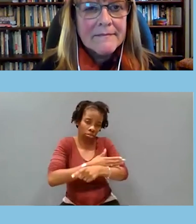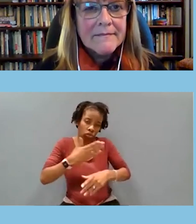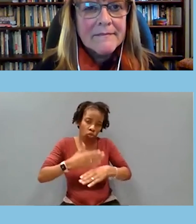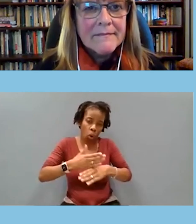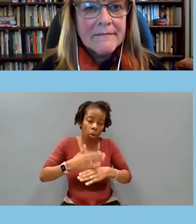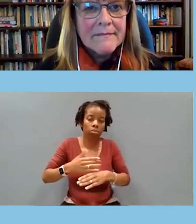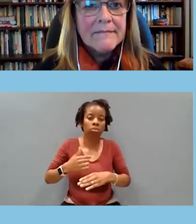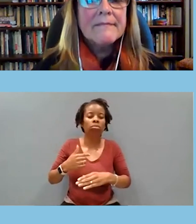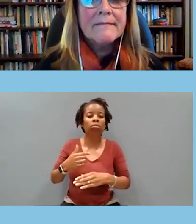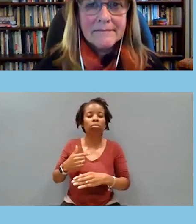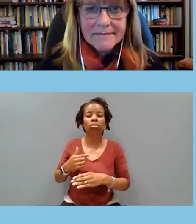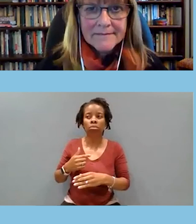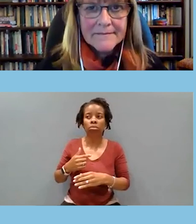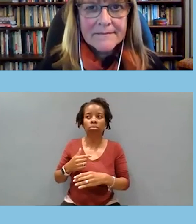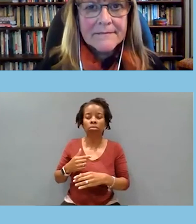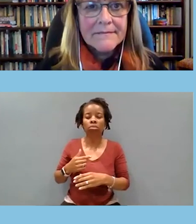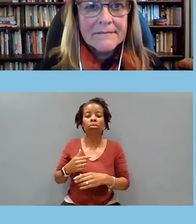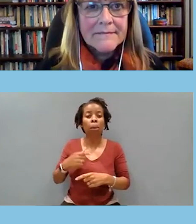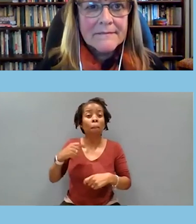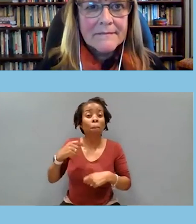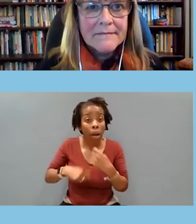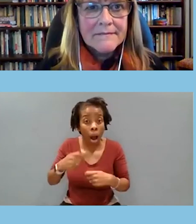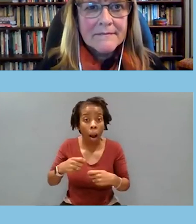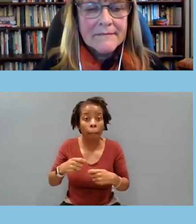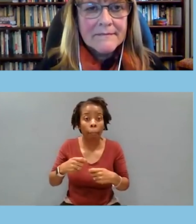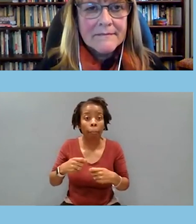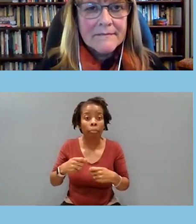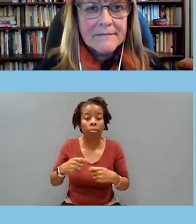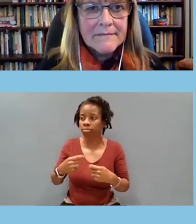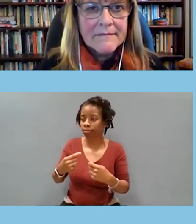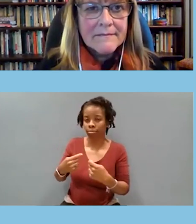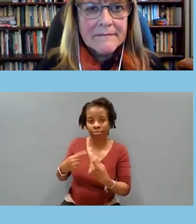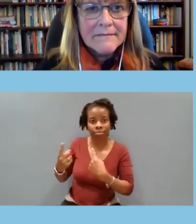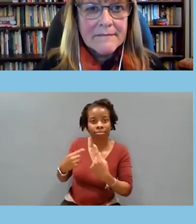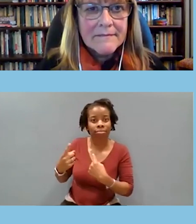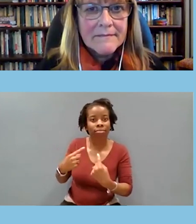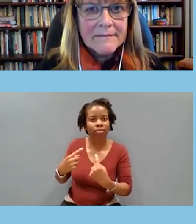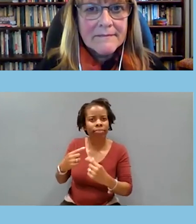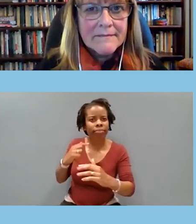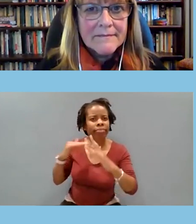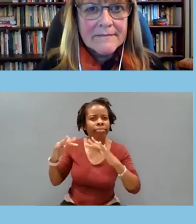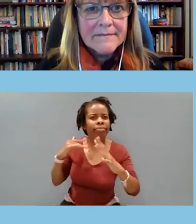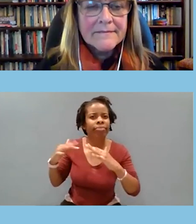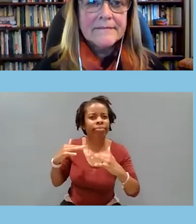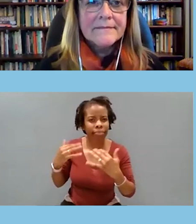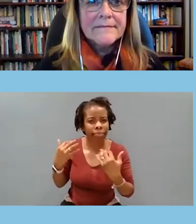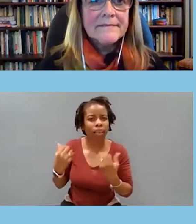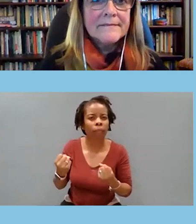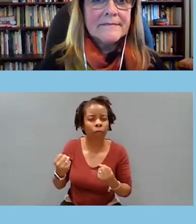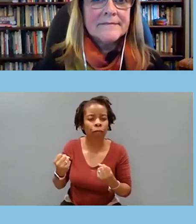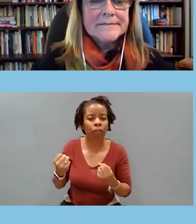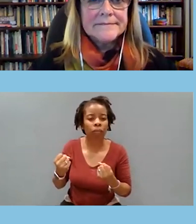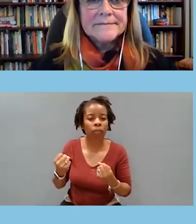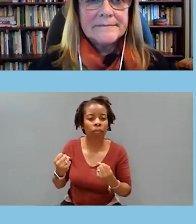an understanding that there is the existence, but I think I flagged up in